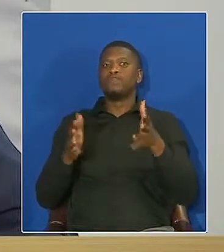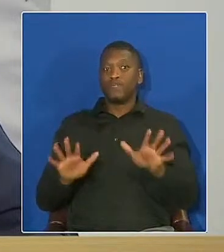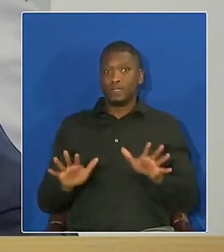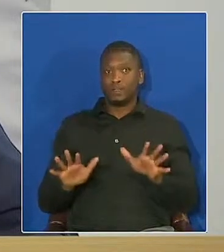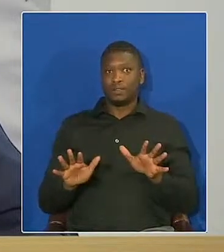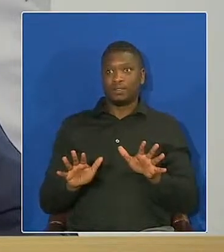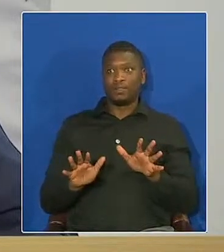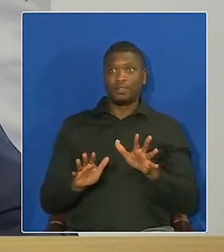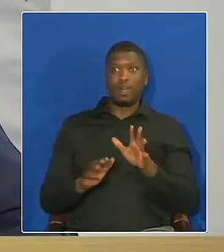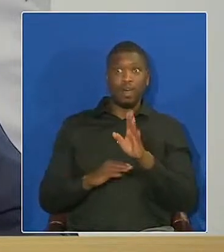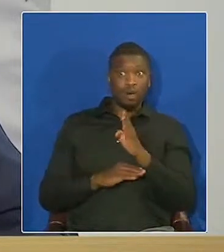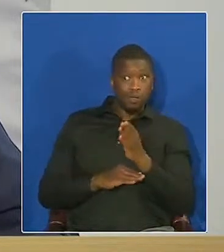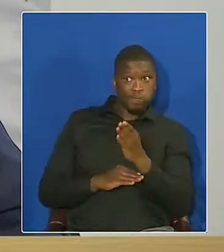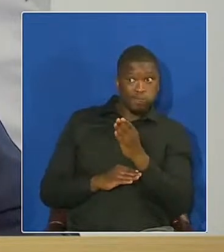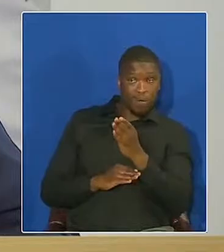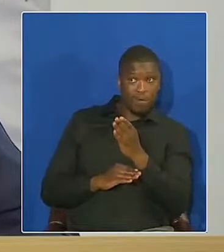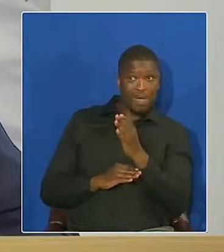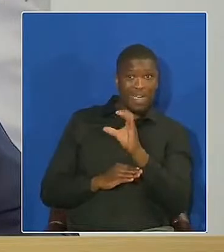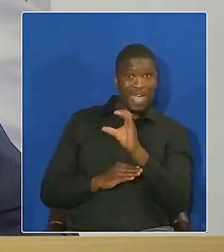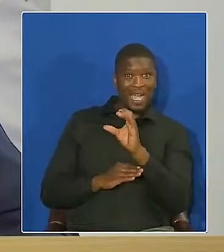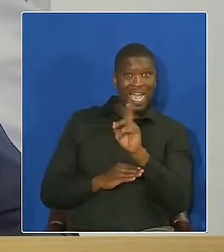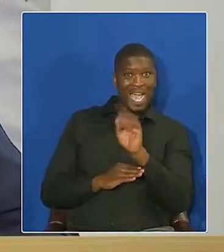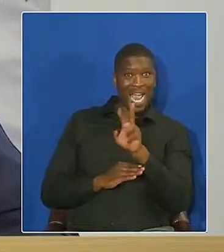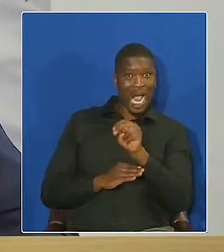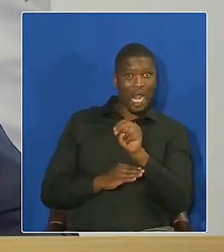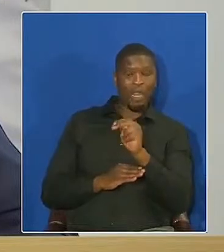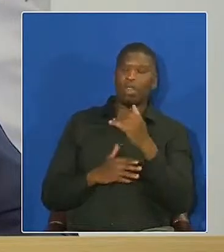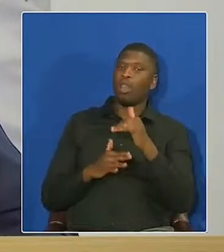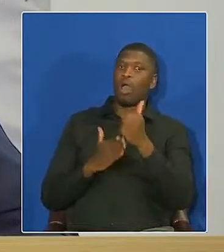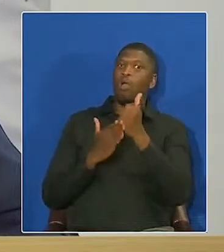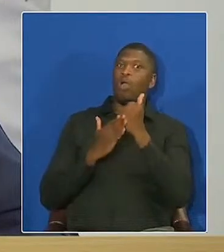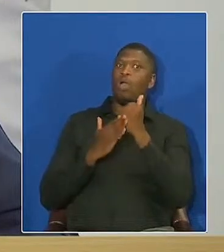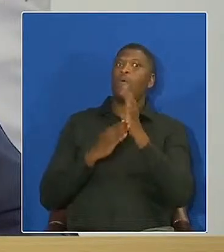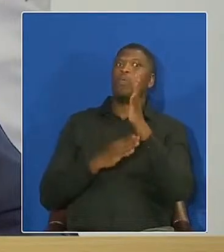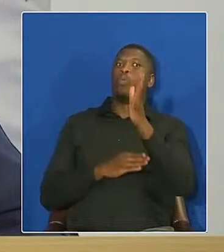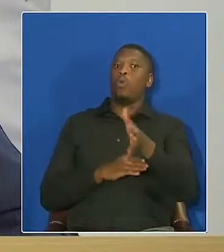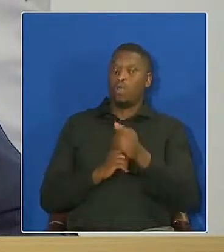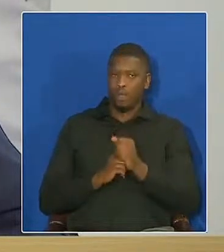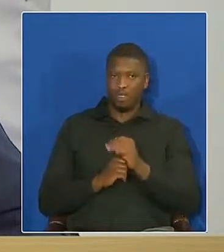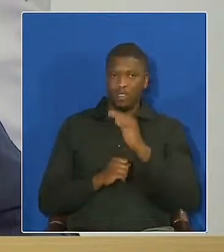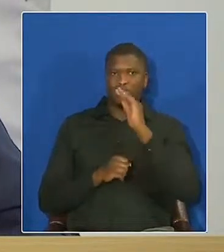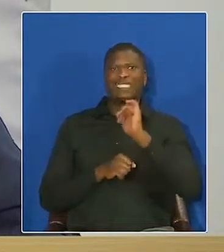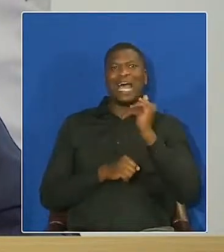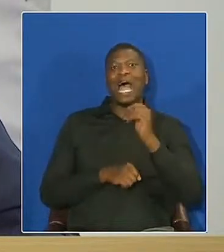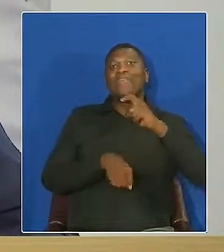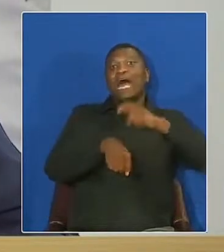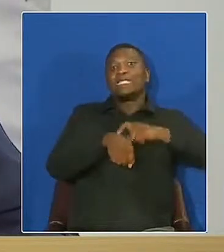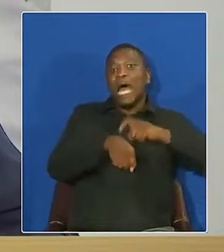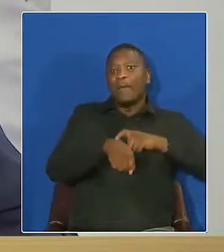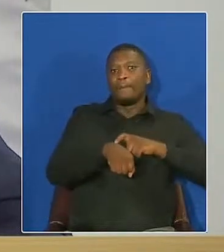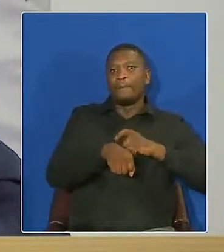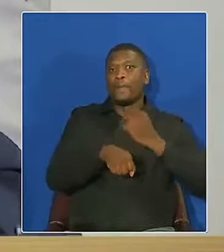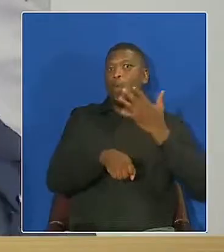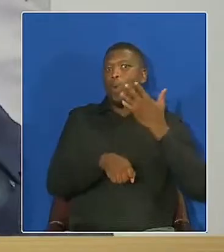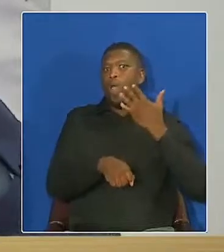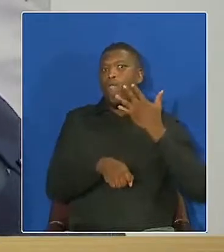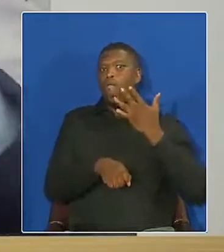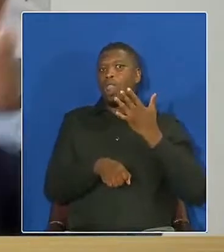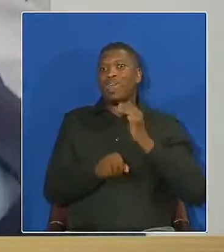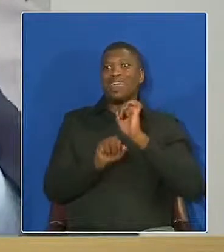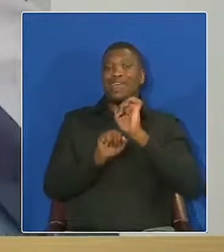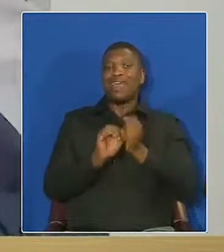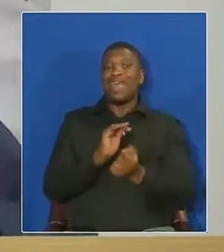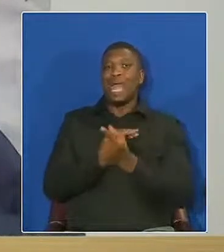Khan is more helpful. That was another time during that time of